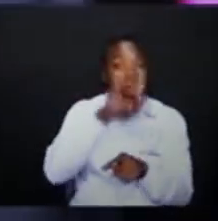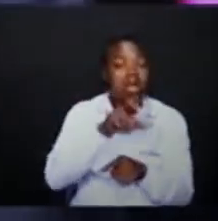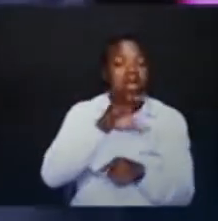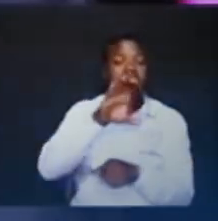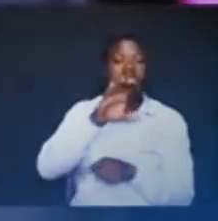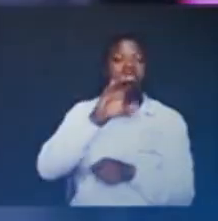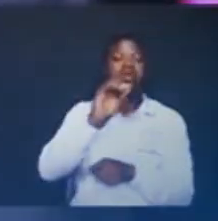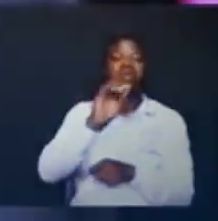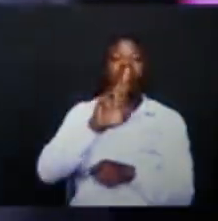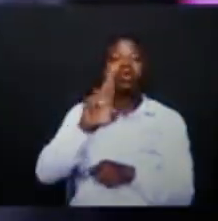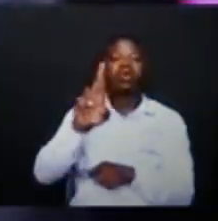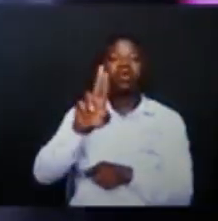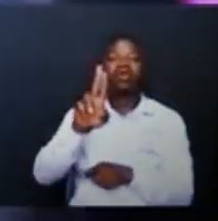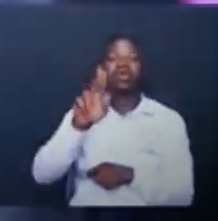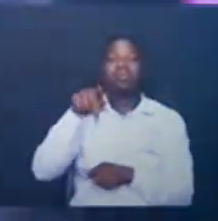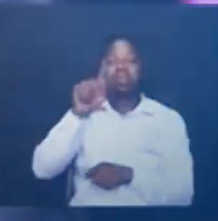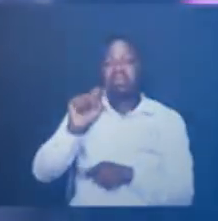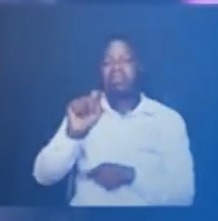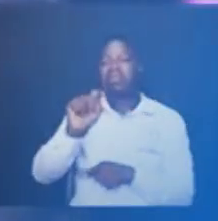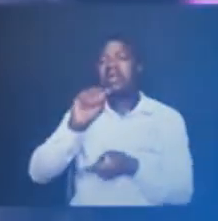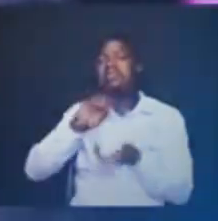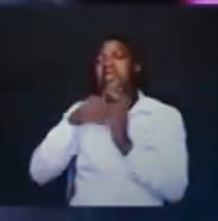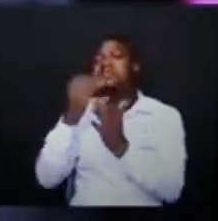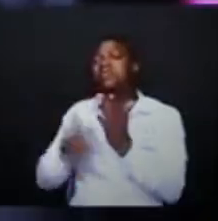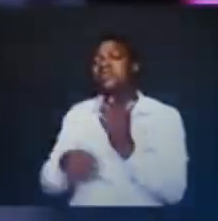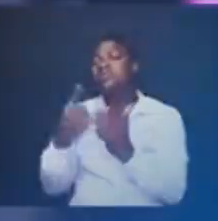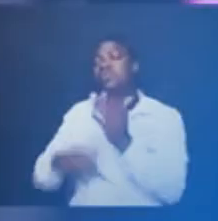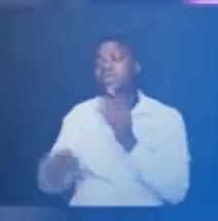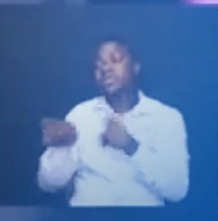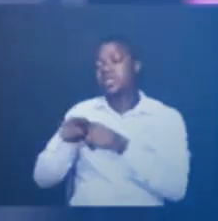And eventually we will lose it.